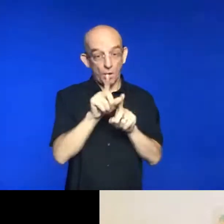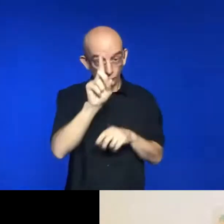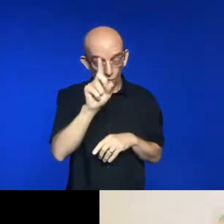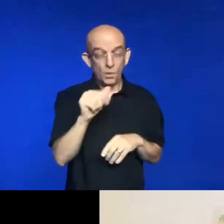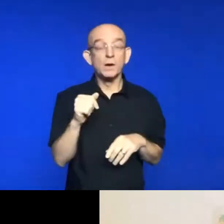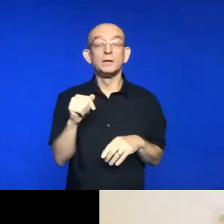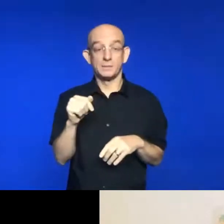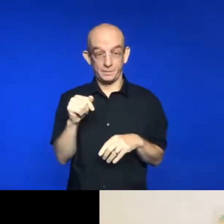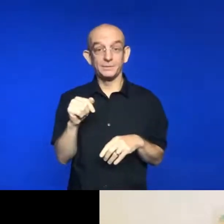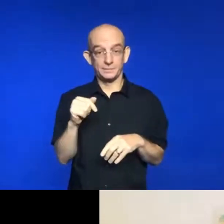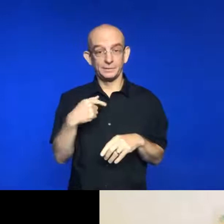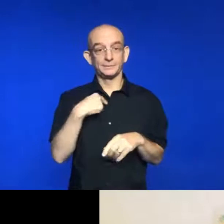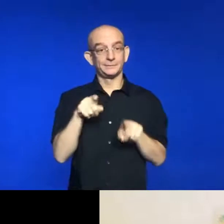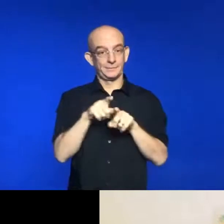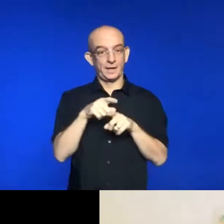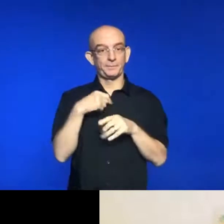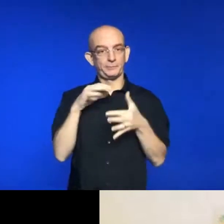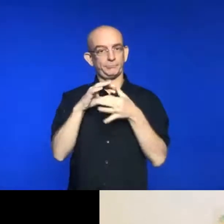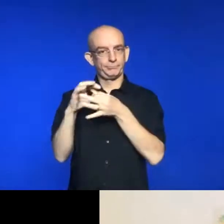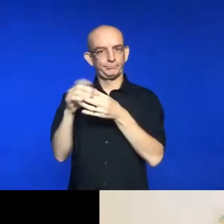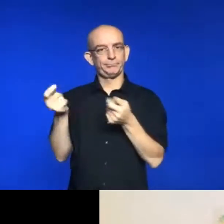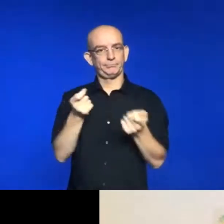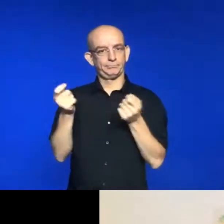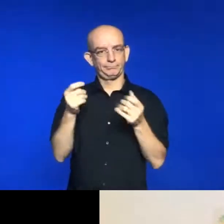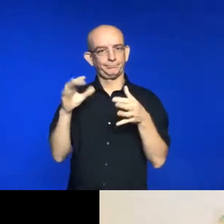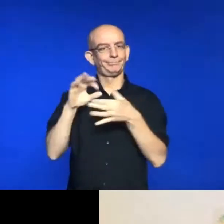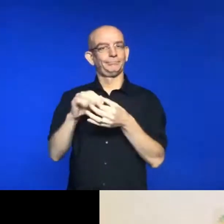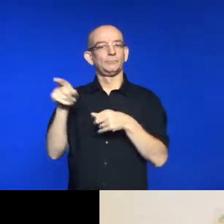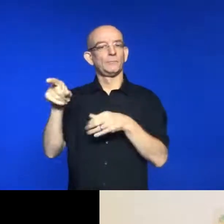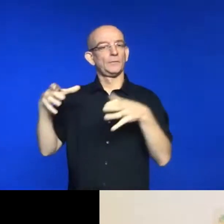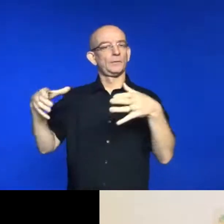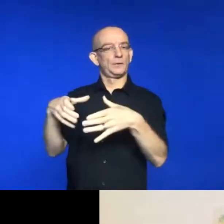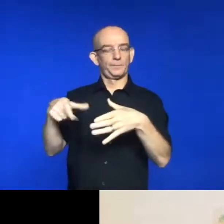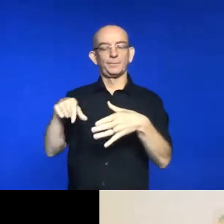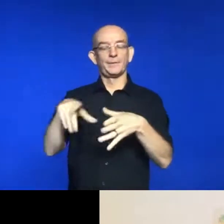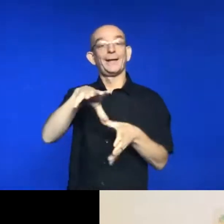Health Task Group of IDDC.